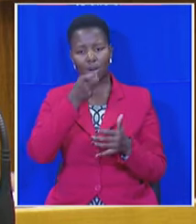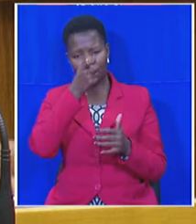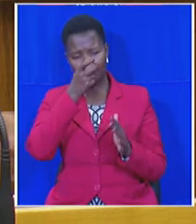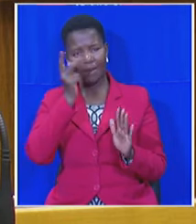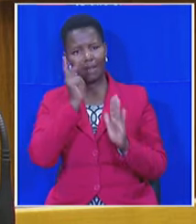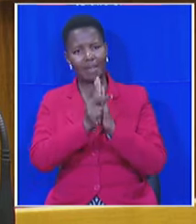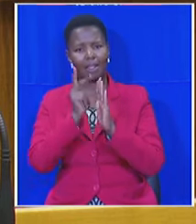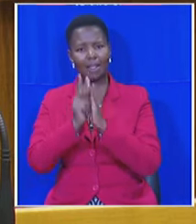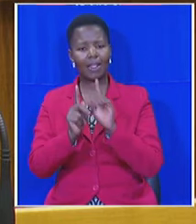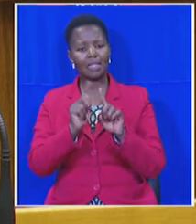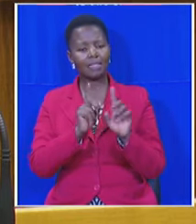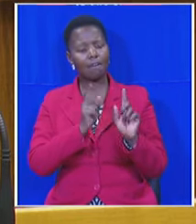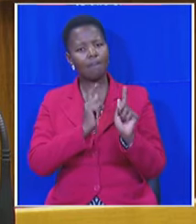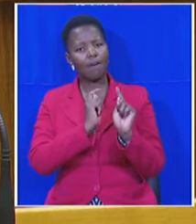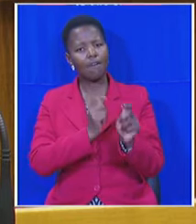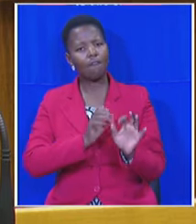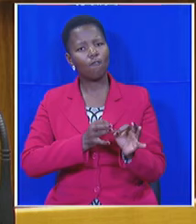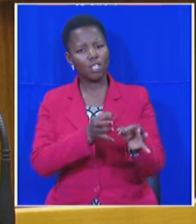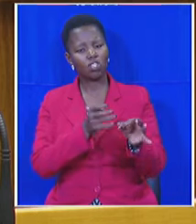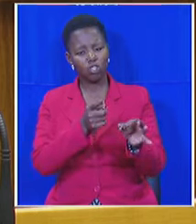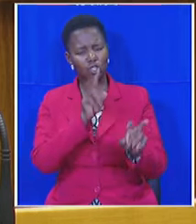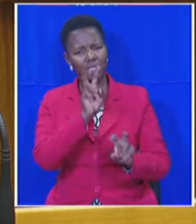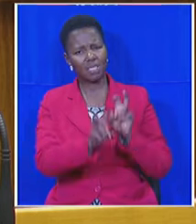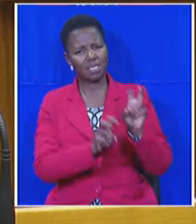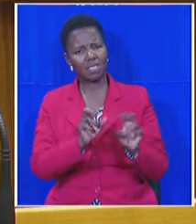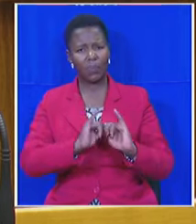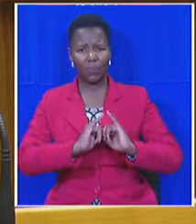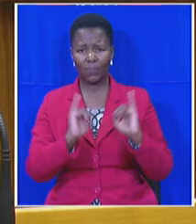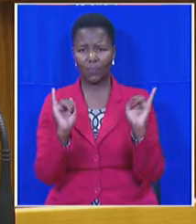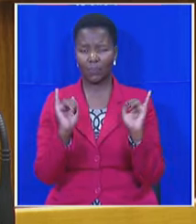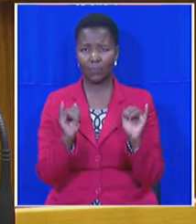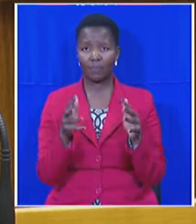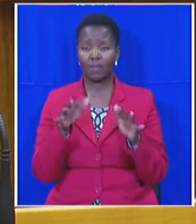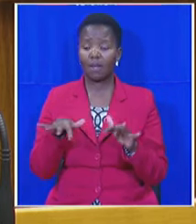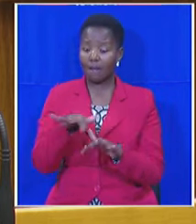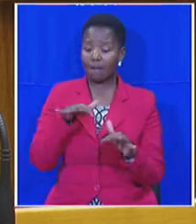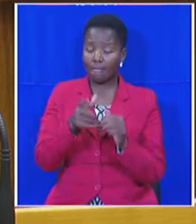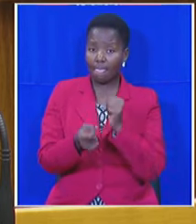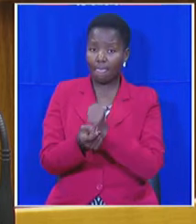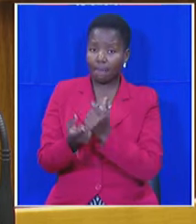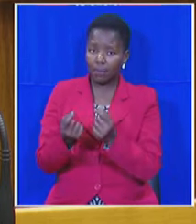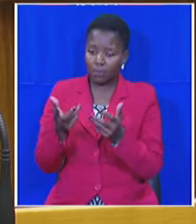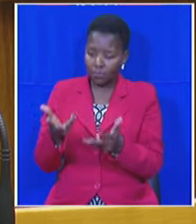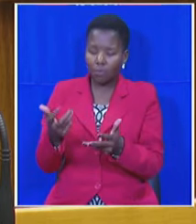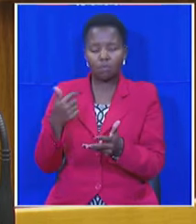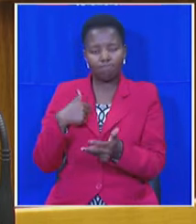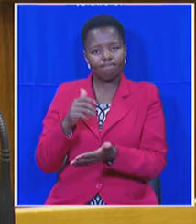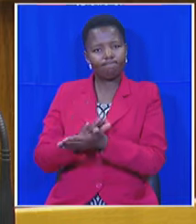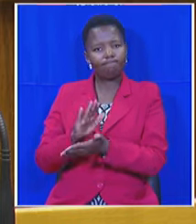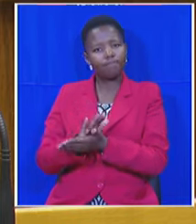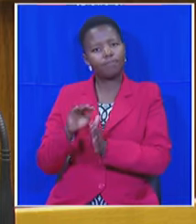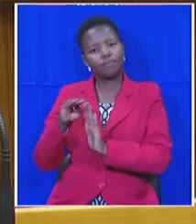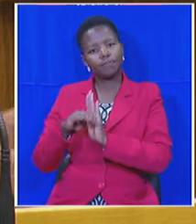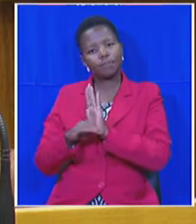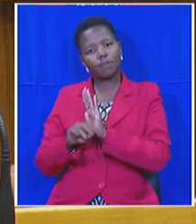marine resources. In light of the environmental ills facing our country, we welcome the increase in the allocation for Program 2,